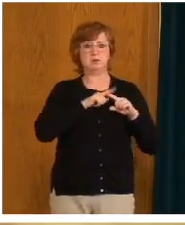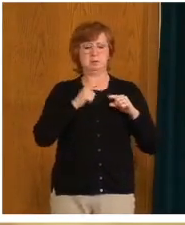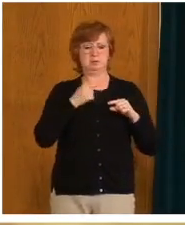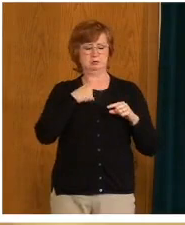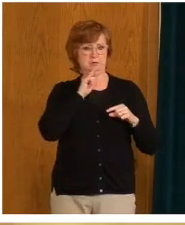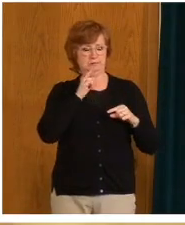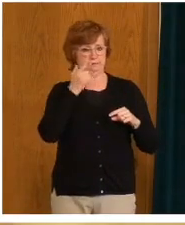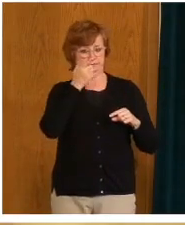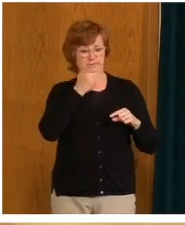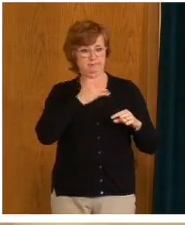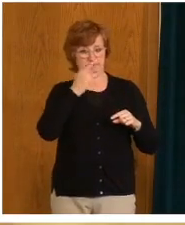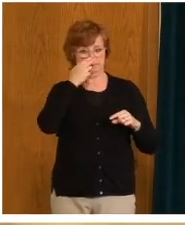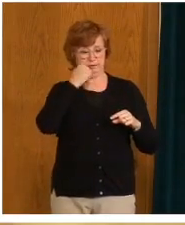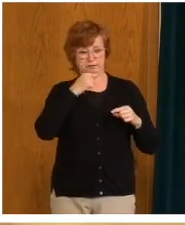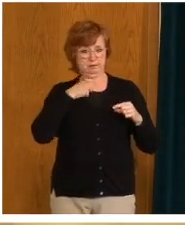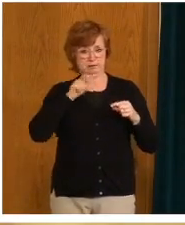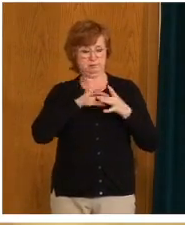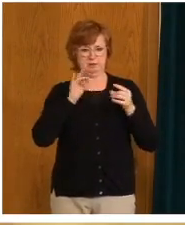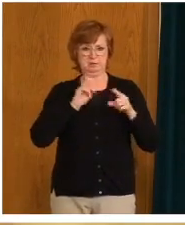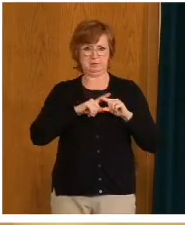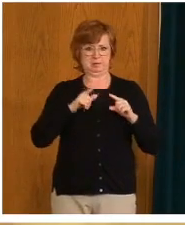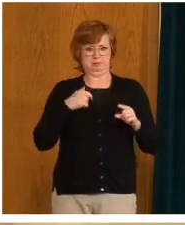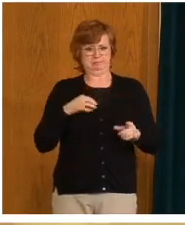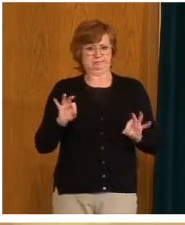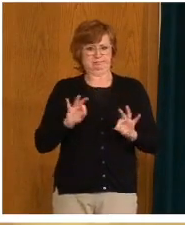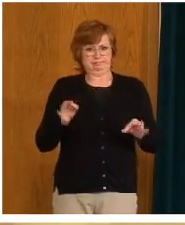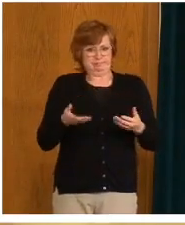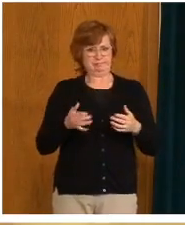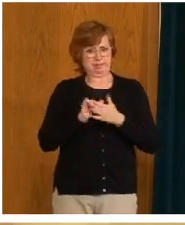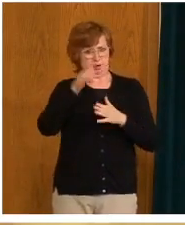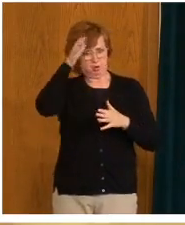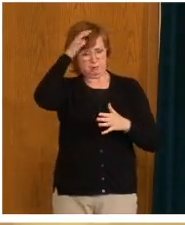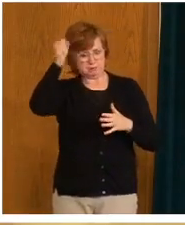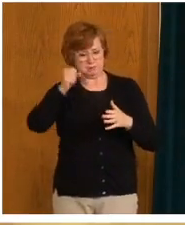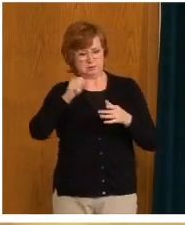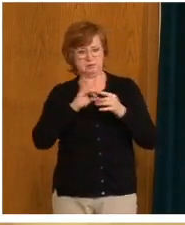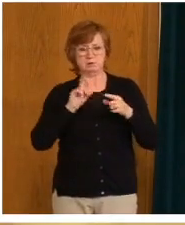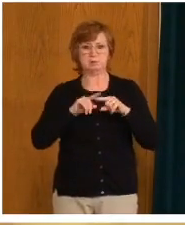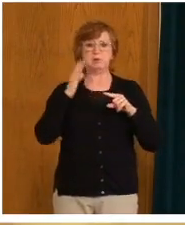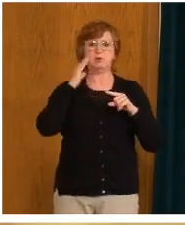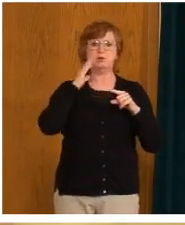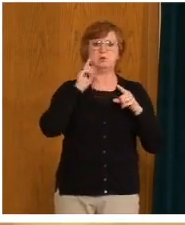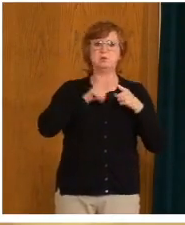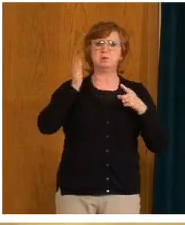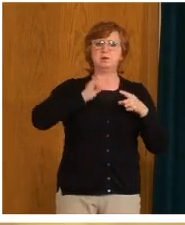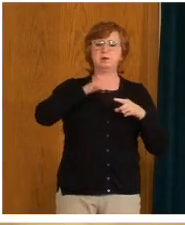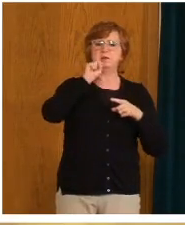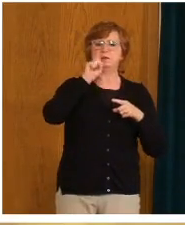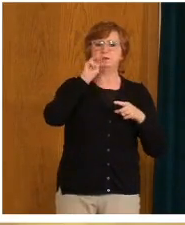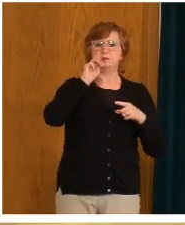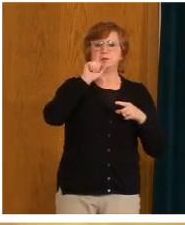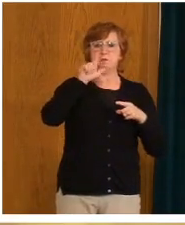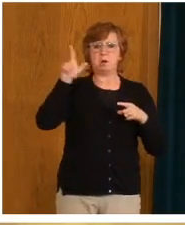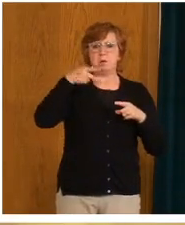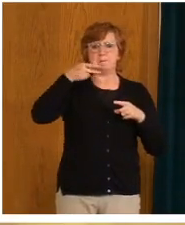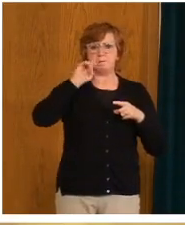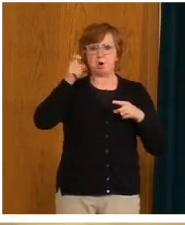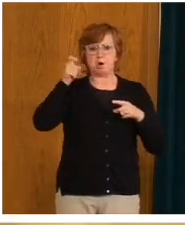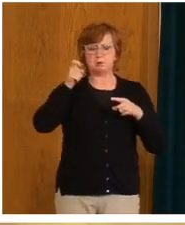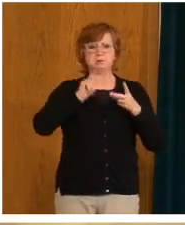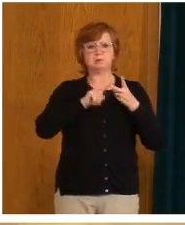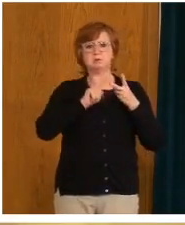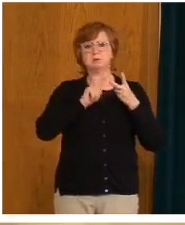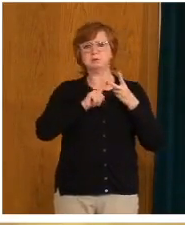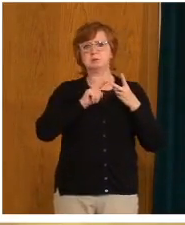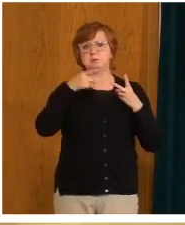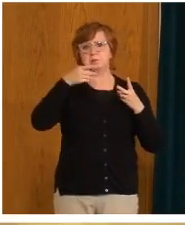eradicated smallpox. Vaccines eradicated polio. And vaccines will greatly decrease fatalities from COVID-19